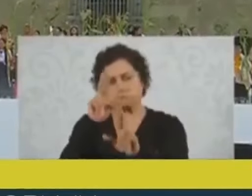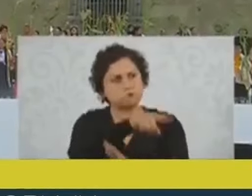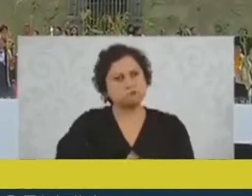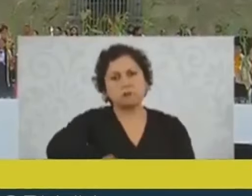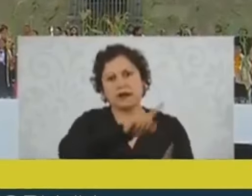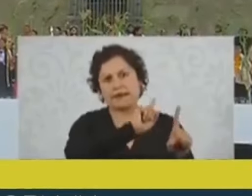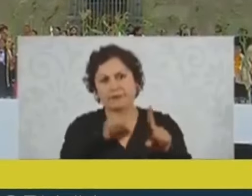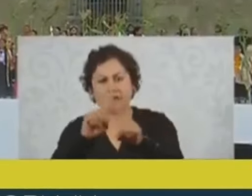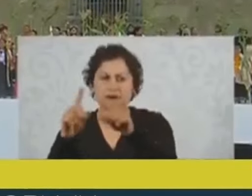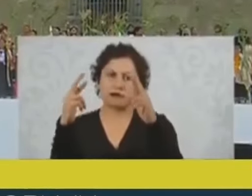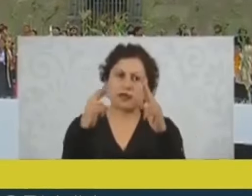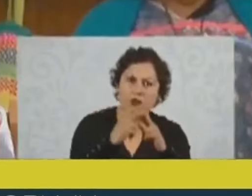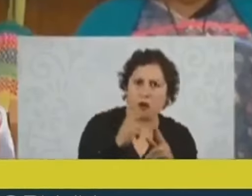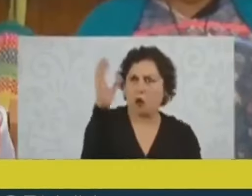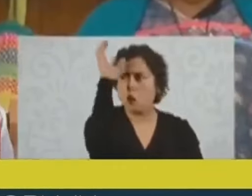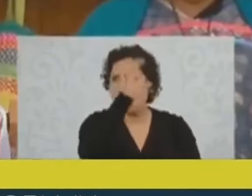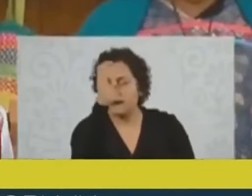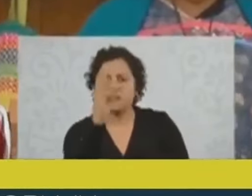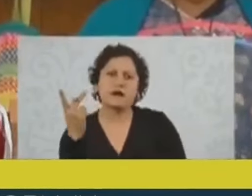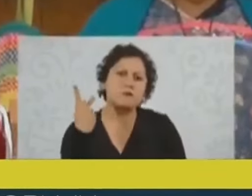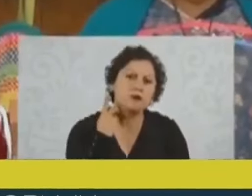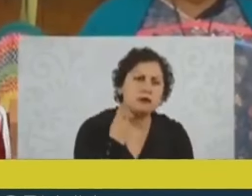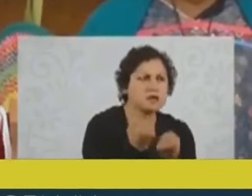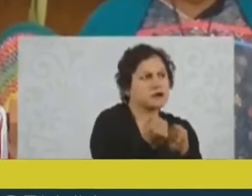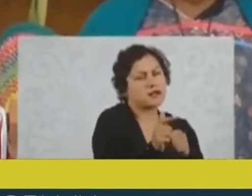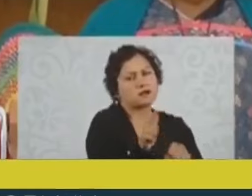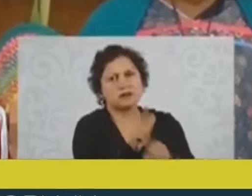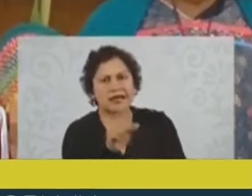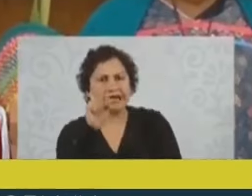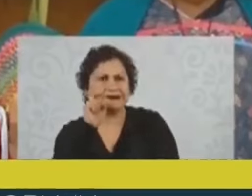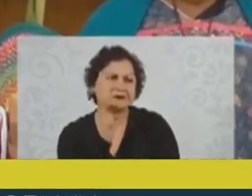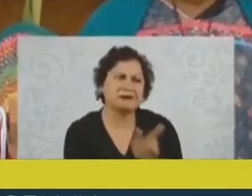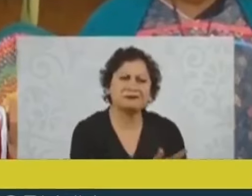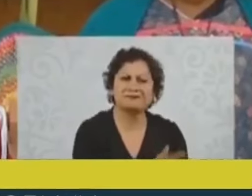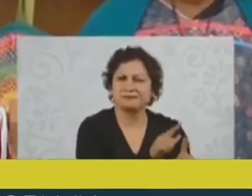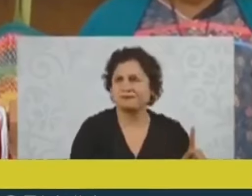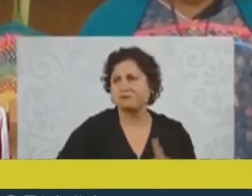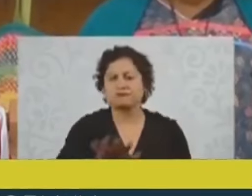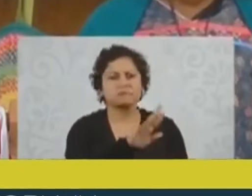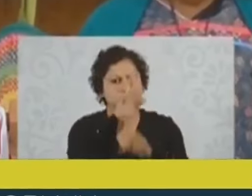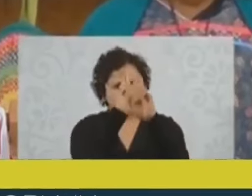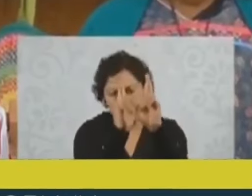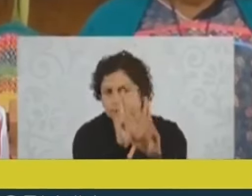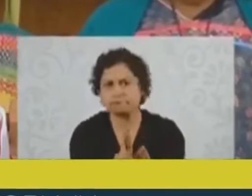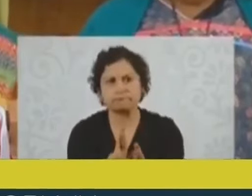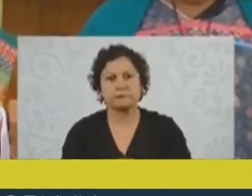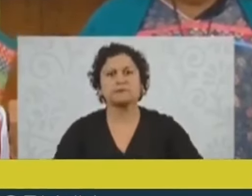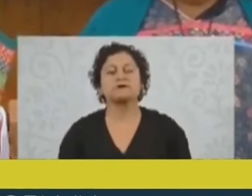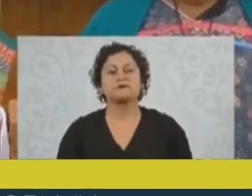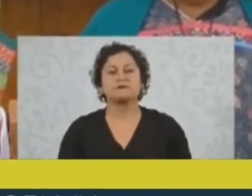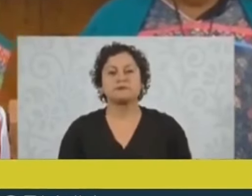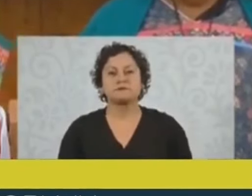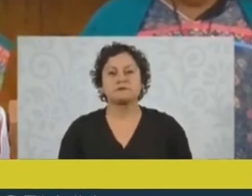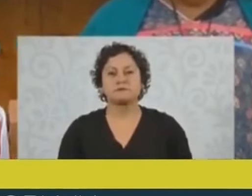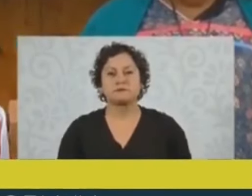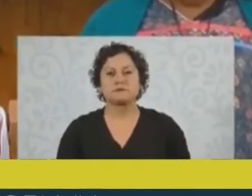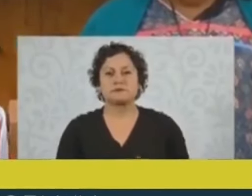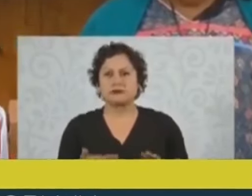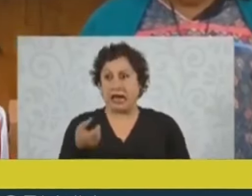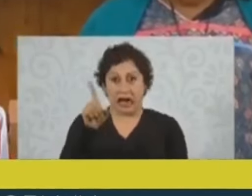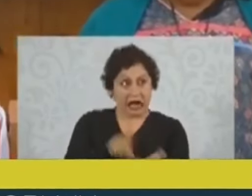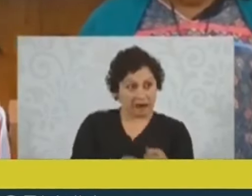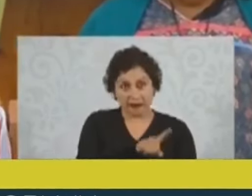religious, political, social, cultural diversity, and also sexual diversity of our society. We will fight